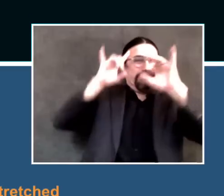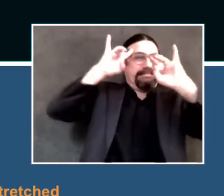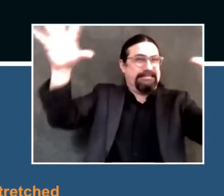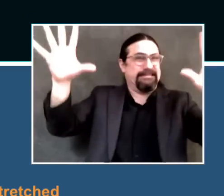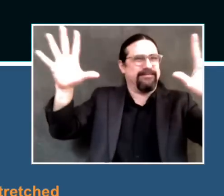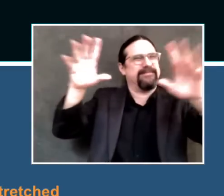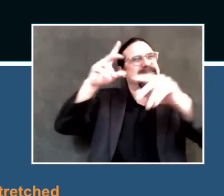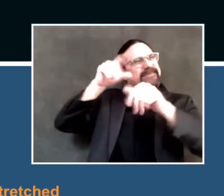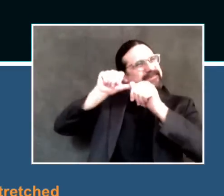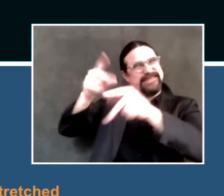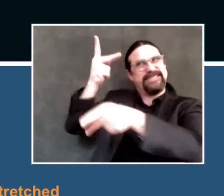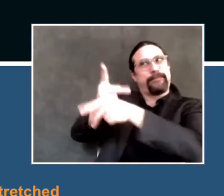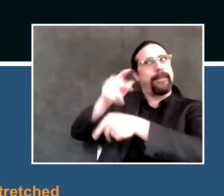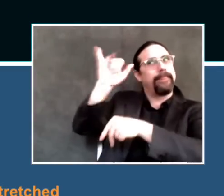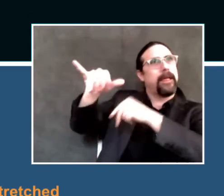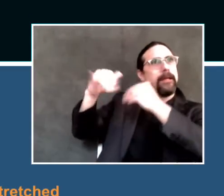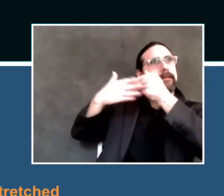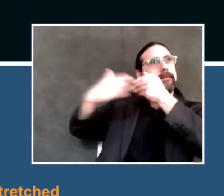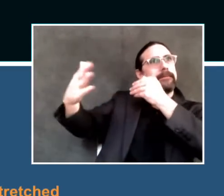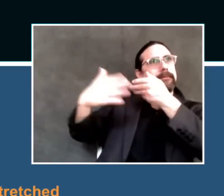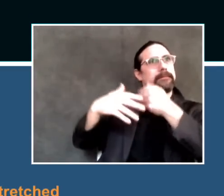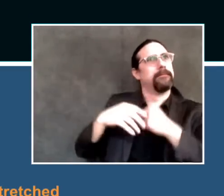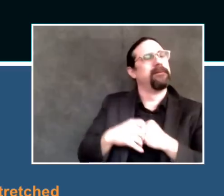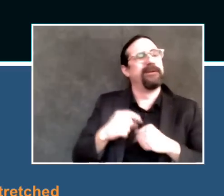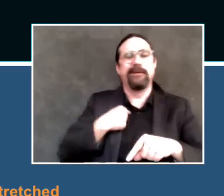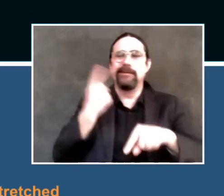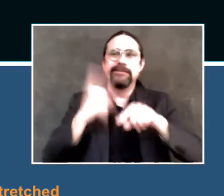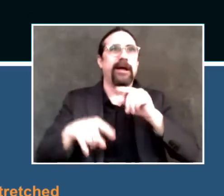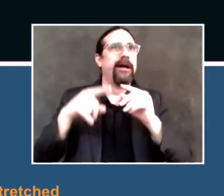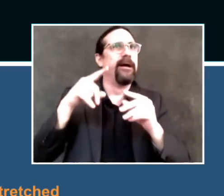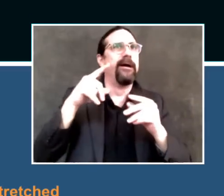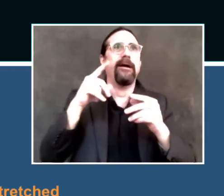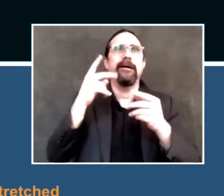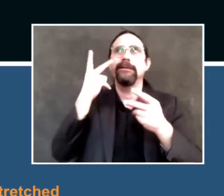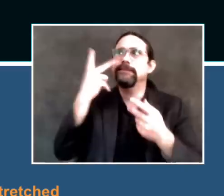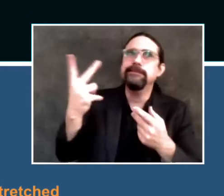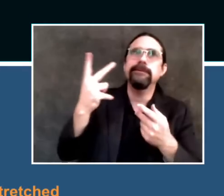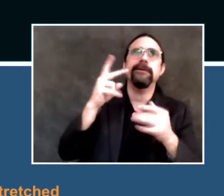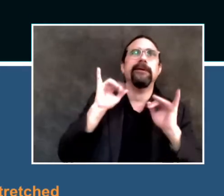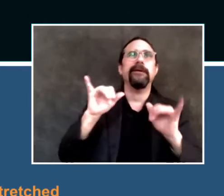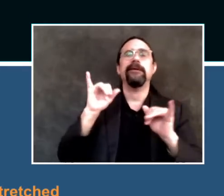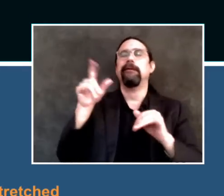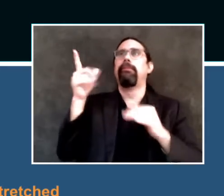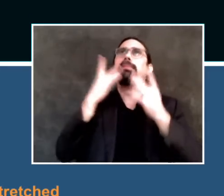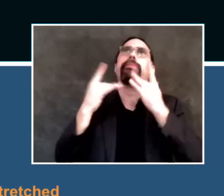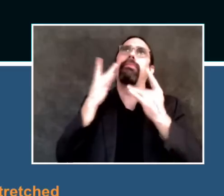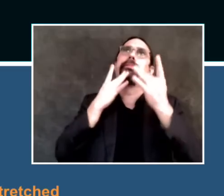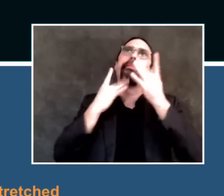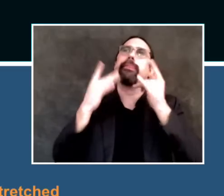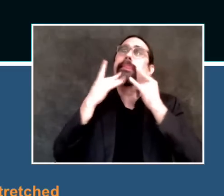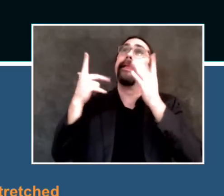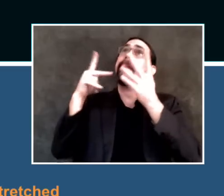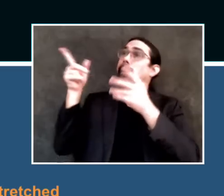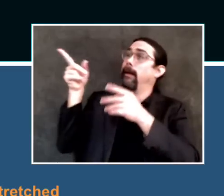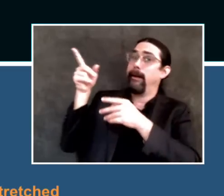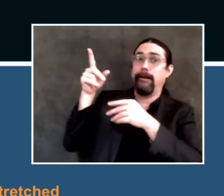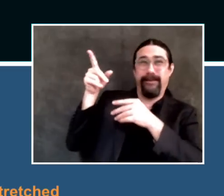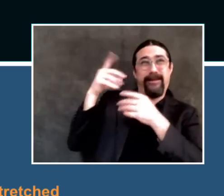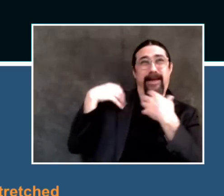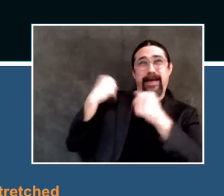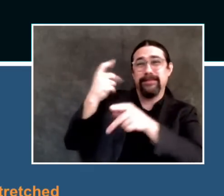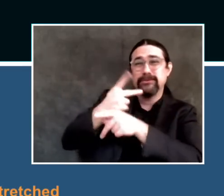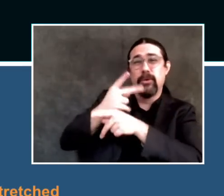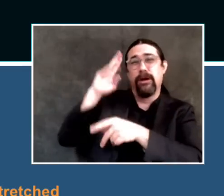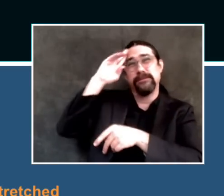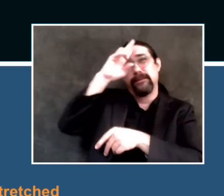saved, and there's not a doctor or a nurse or a ventilator or what they need. So far, we've held that line. We got to keep holding that line.